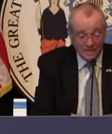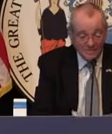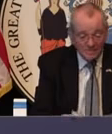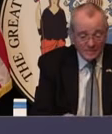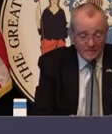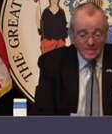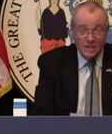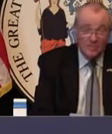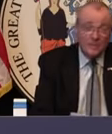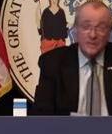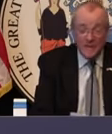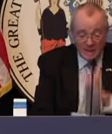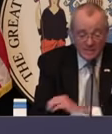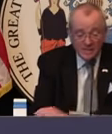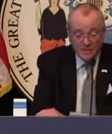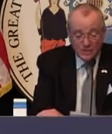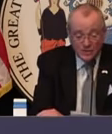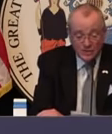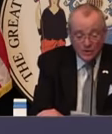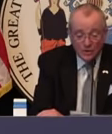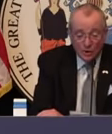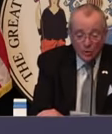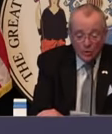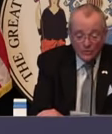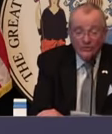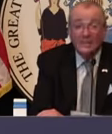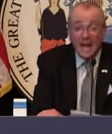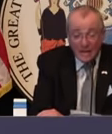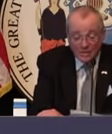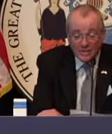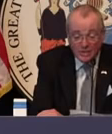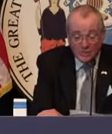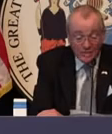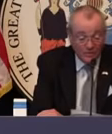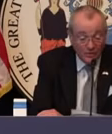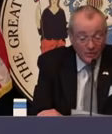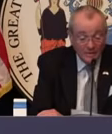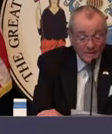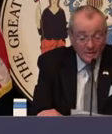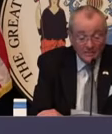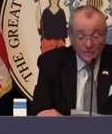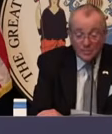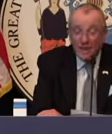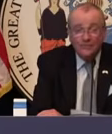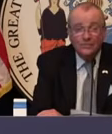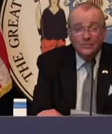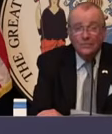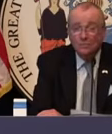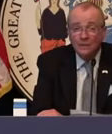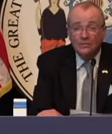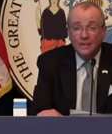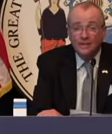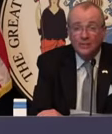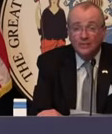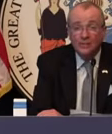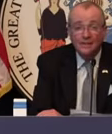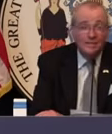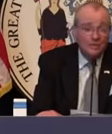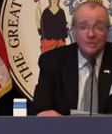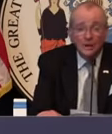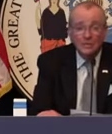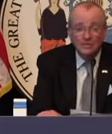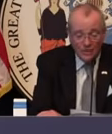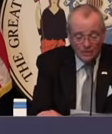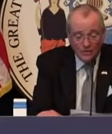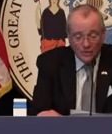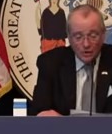what we've done. It's up to the 9 million of you to turn our words into action, and you've done so. And for the past 2 months, not just